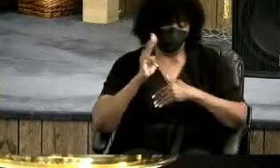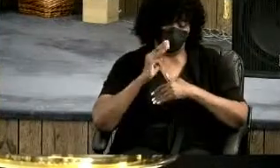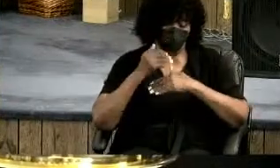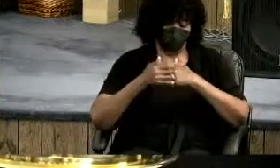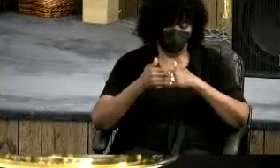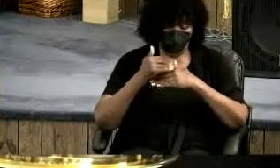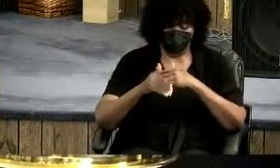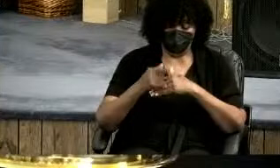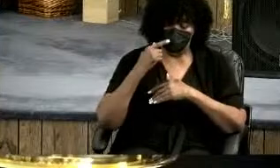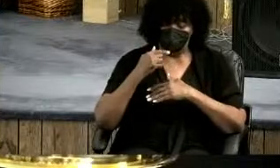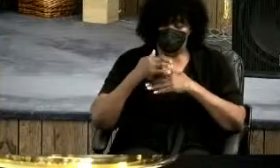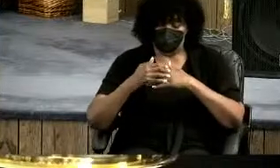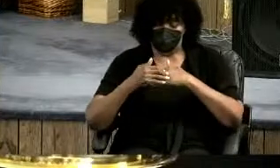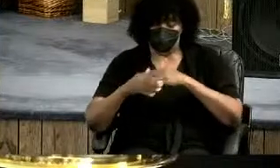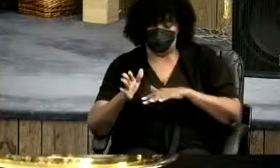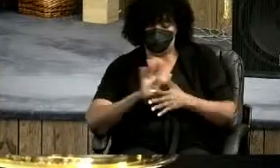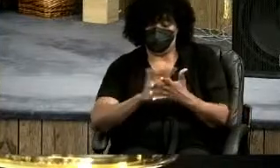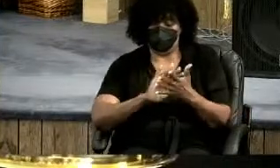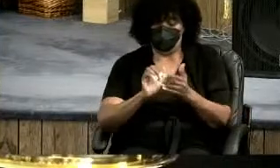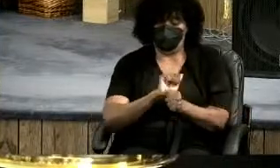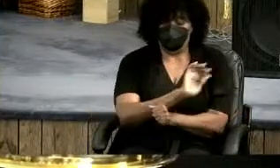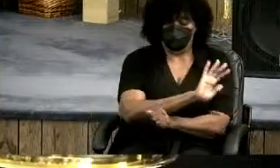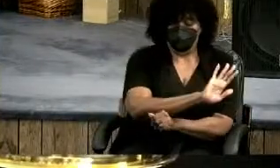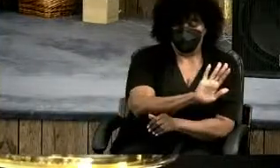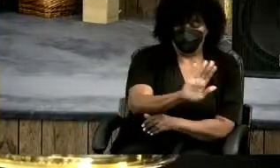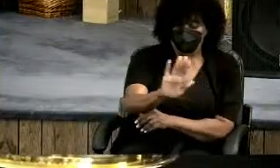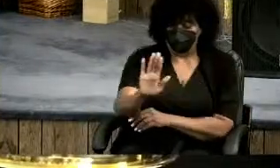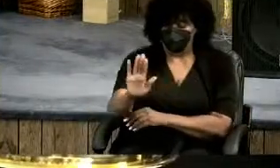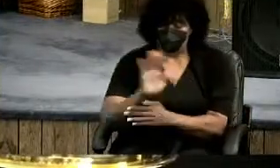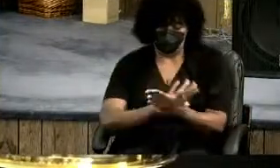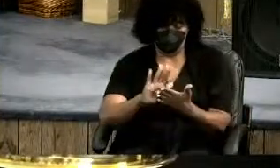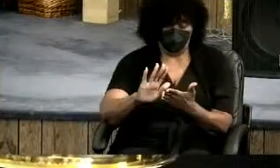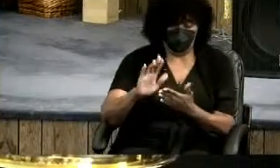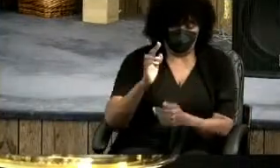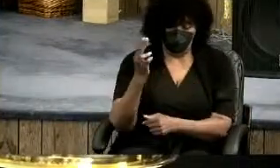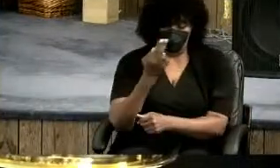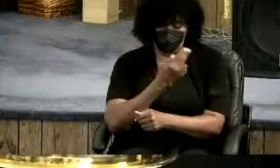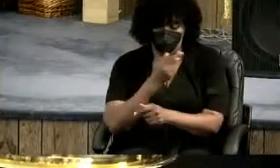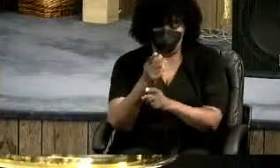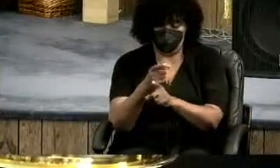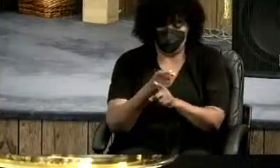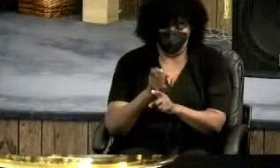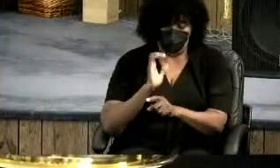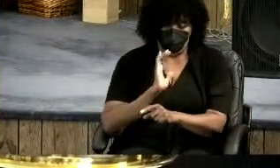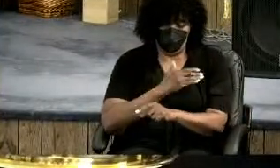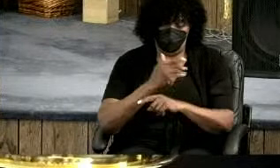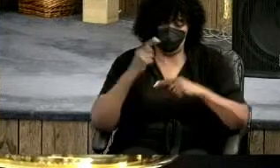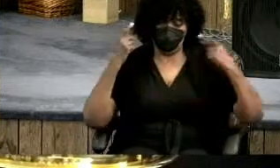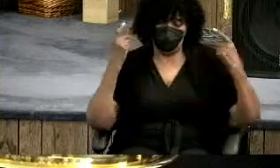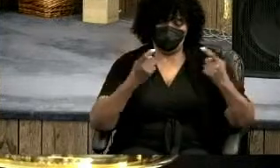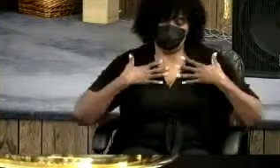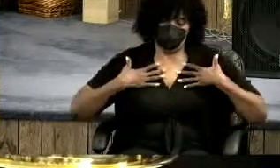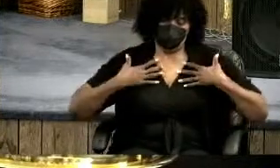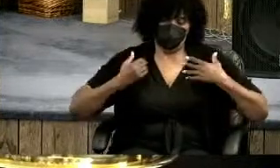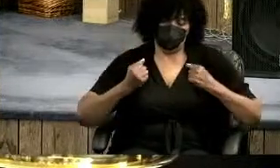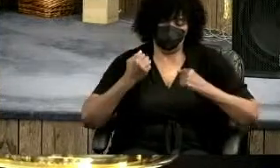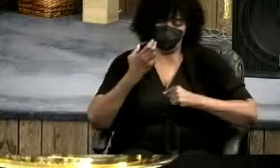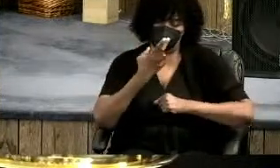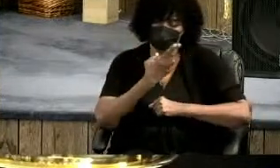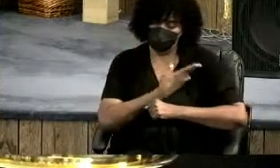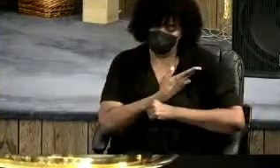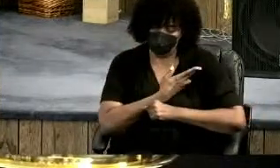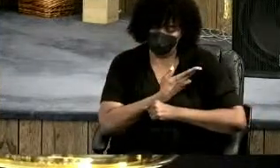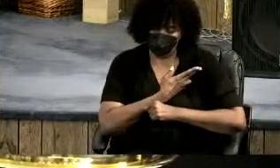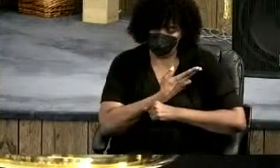the blood wash all of our sins away. May it cleanse us from every defilement. Lord, may it heal us in whatever manner we